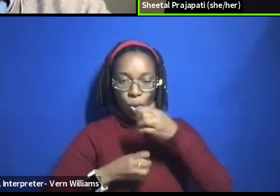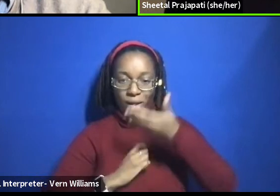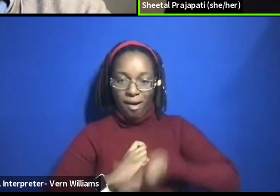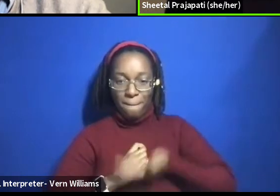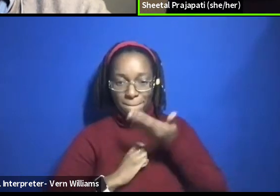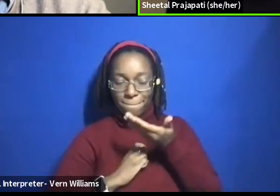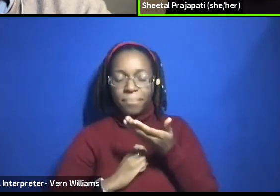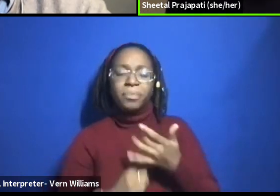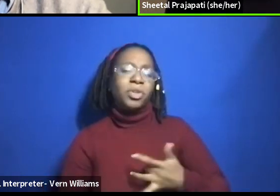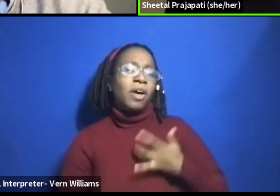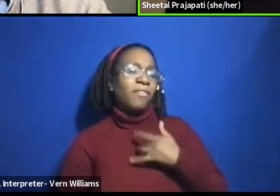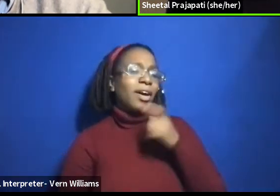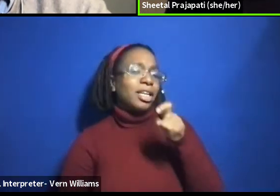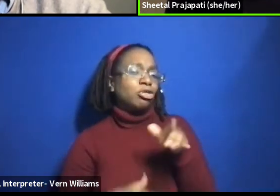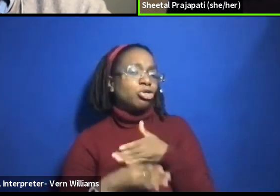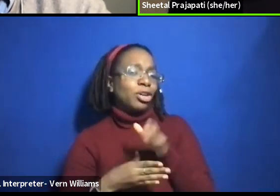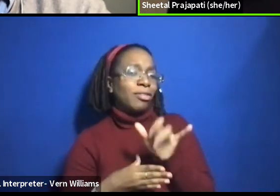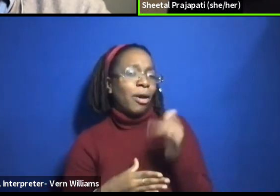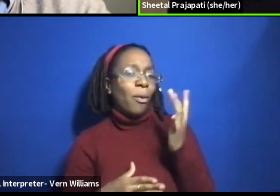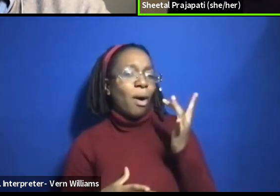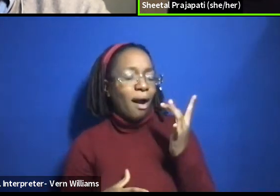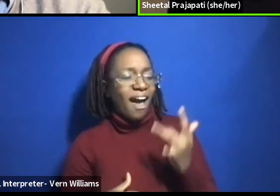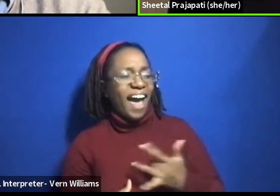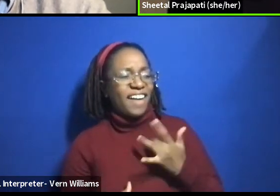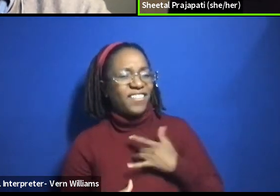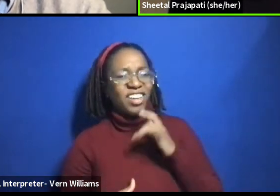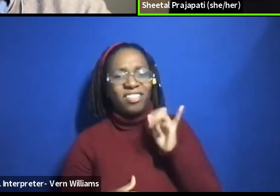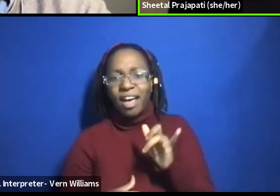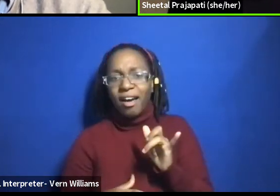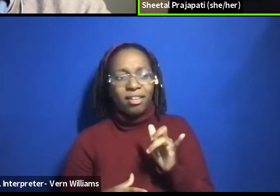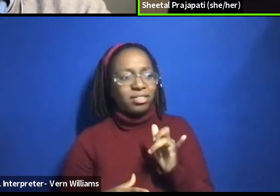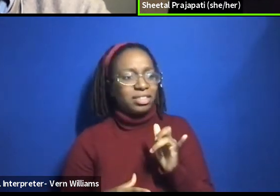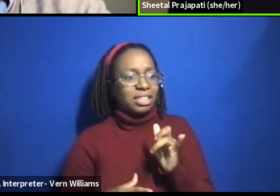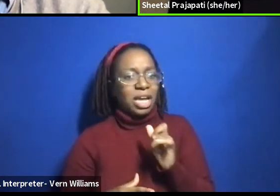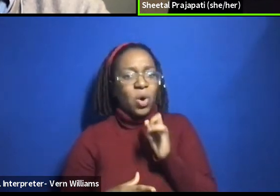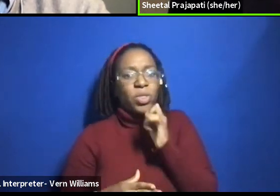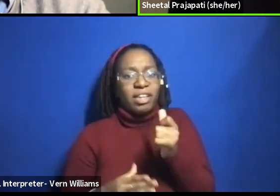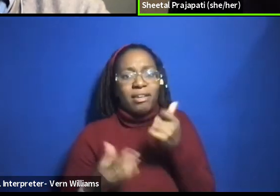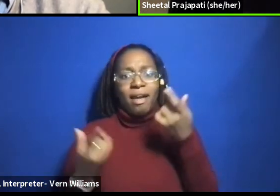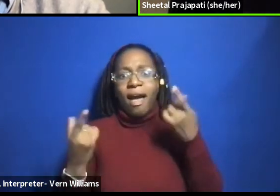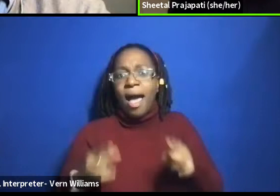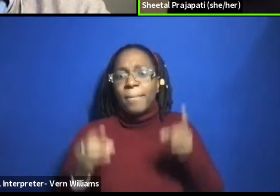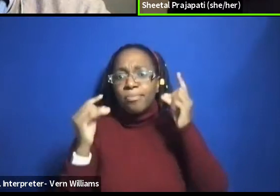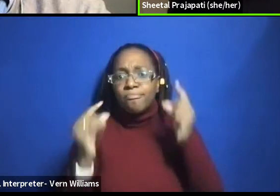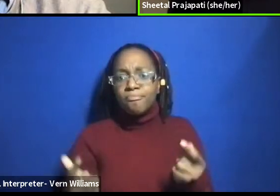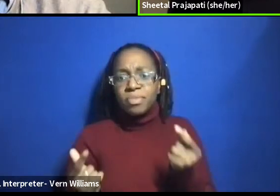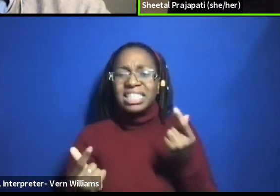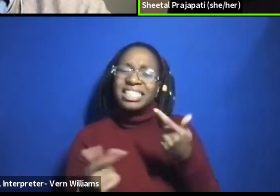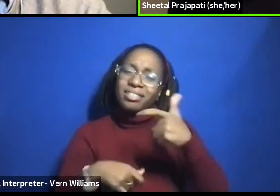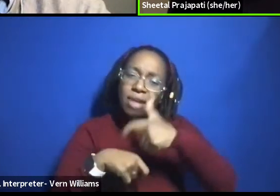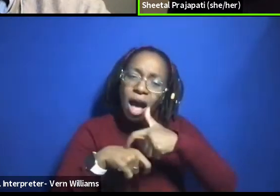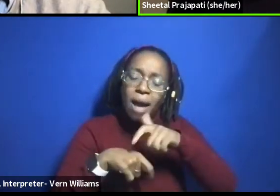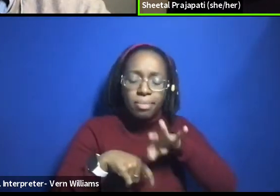think that, again, that was an emergent thing that did not happen right away. But it was really important to